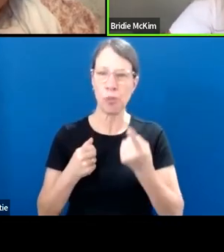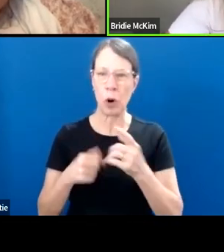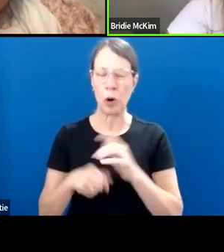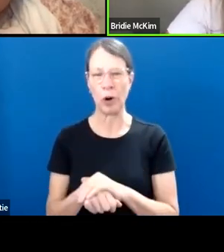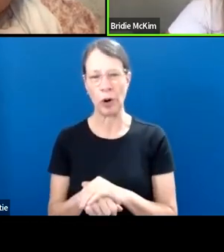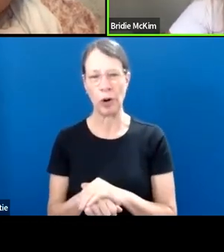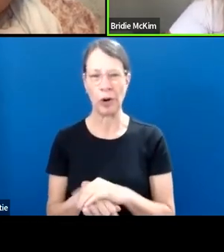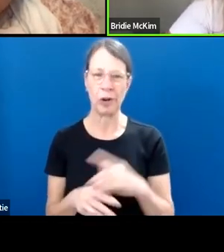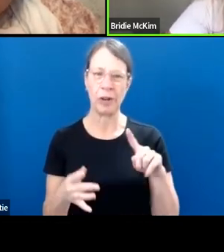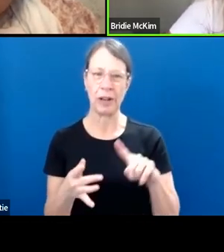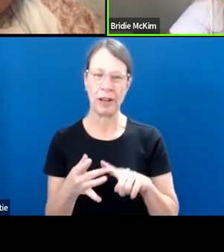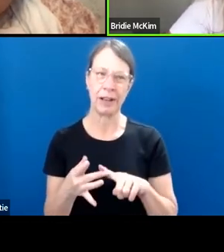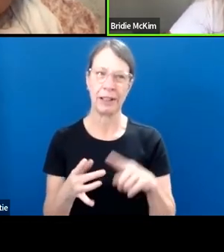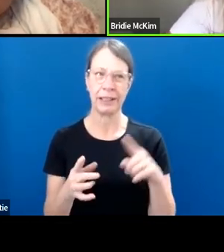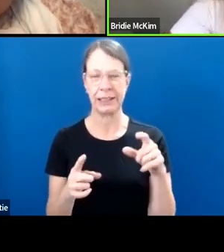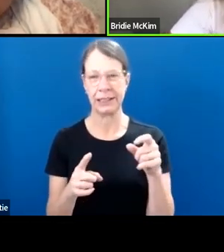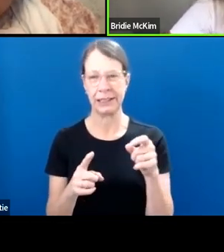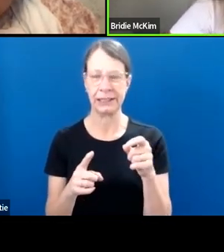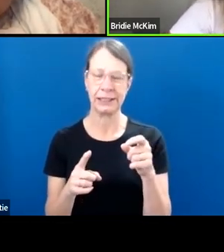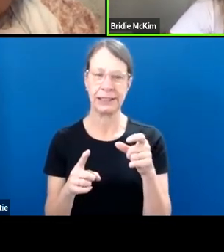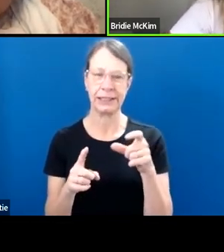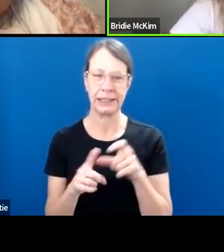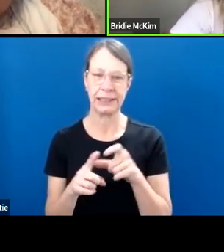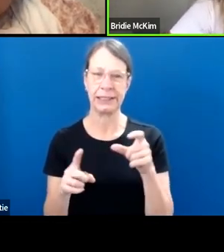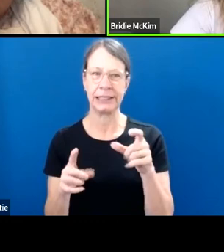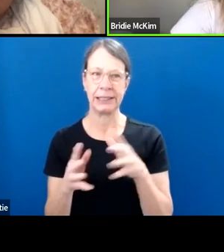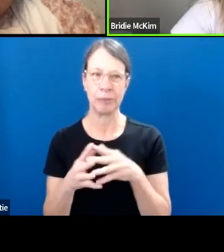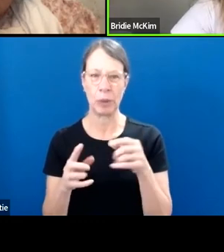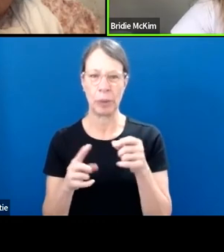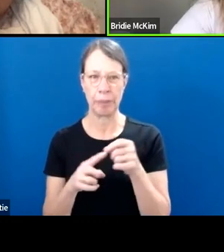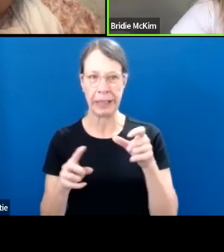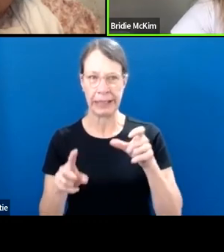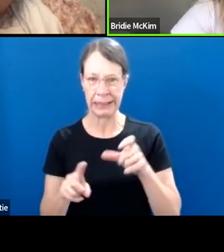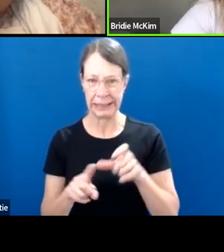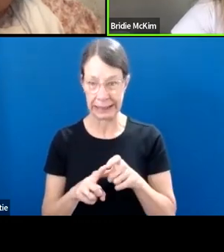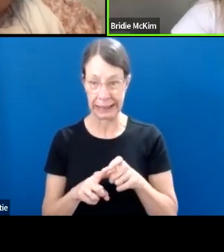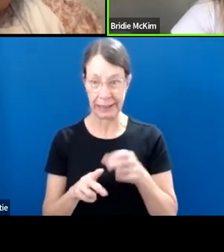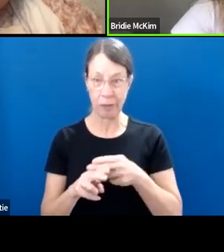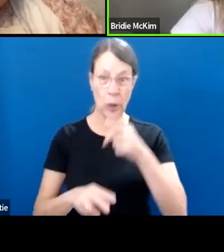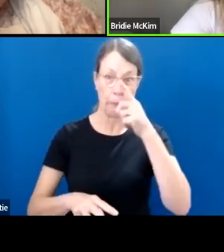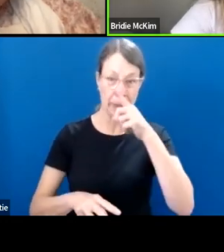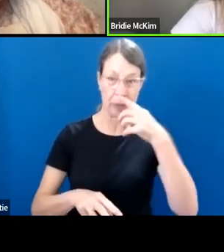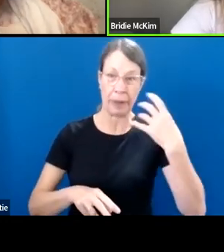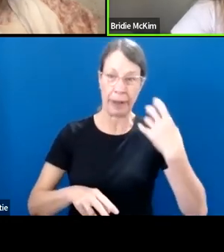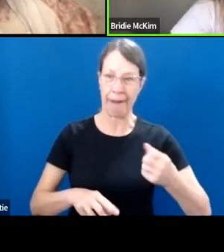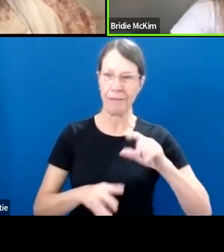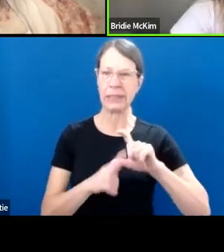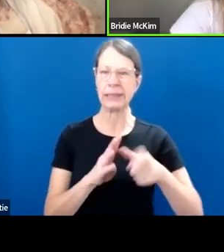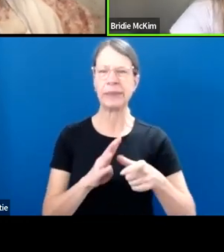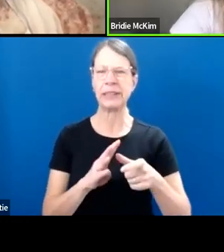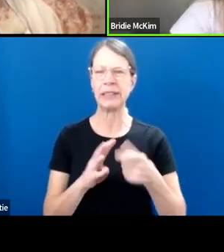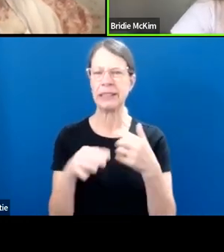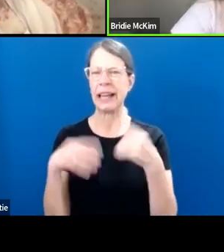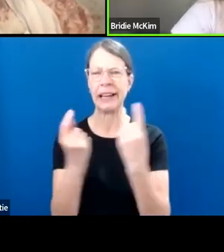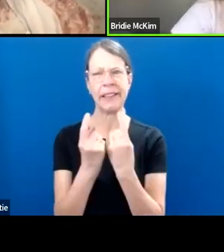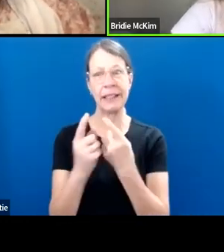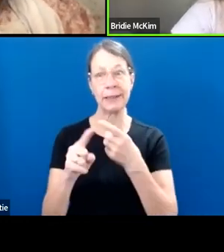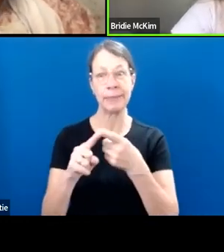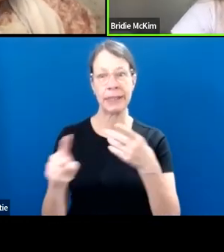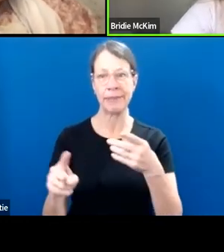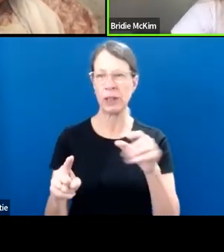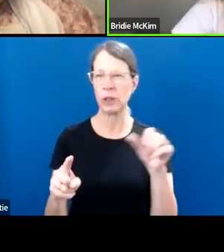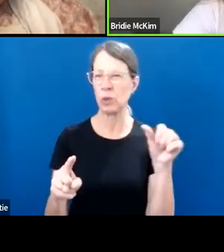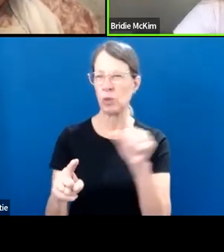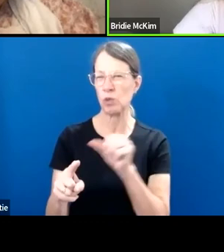Disability, is there anything you think that people can be really mindful of in terms of, we spoke before